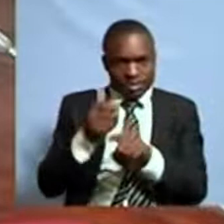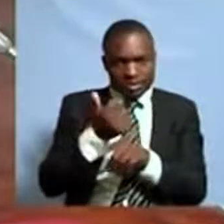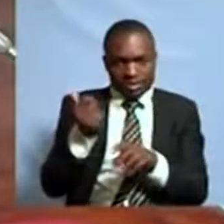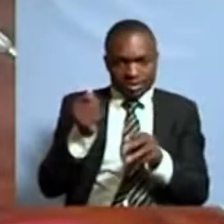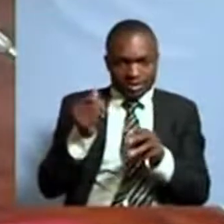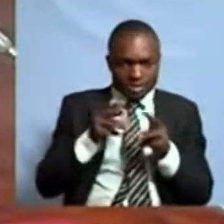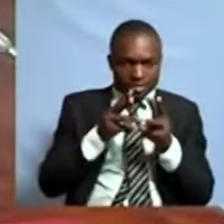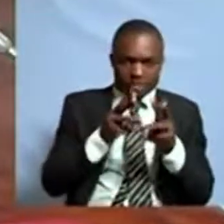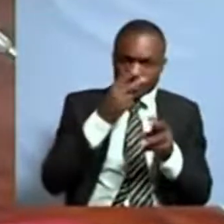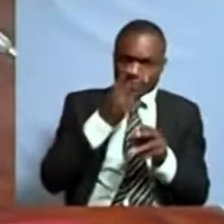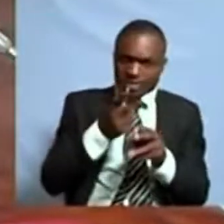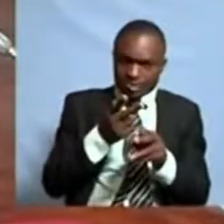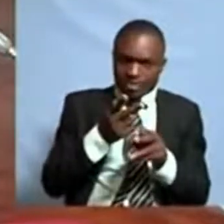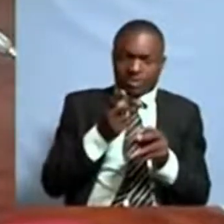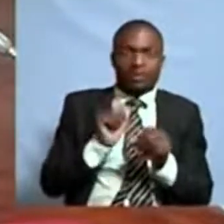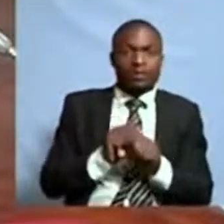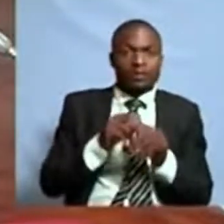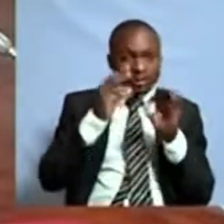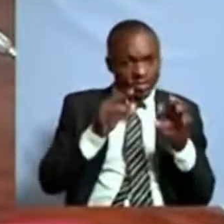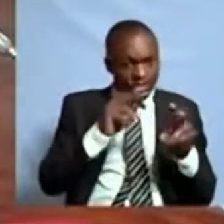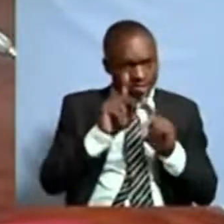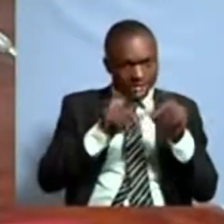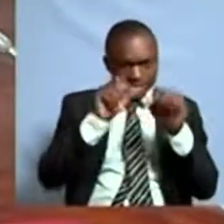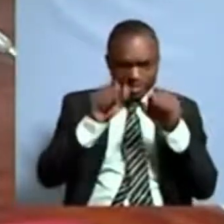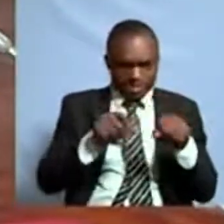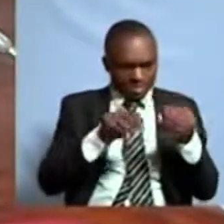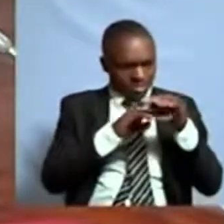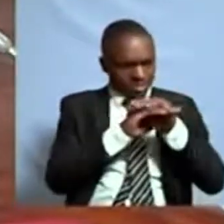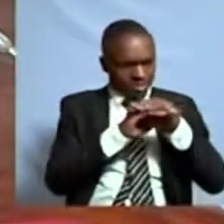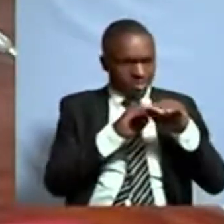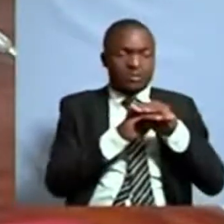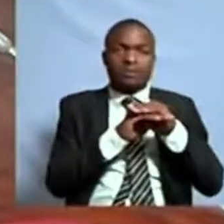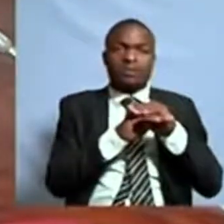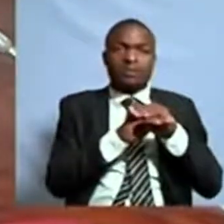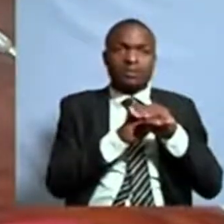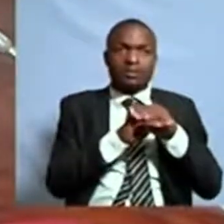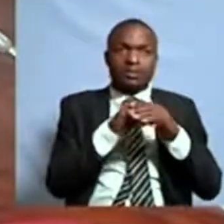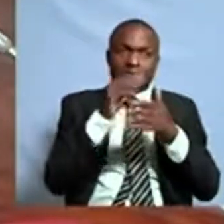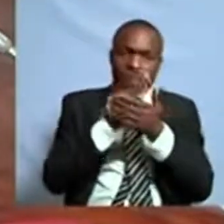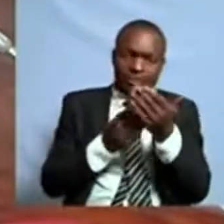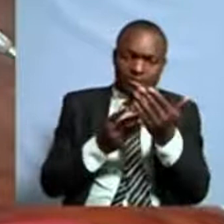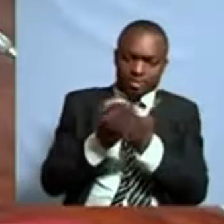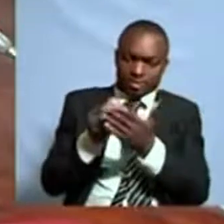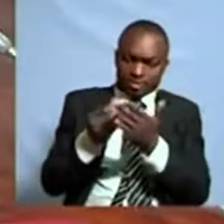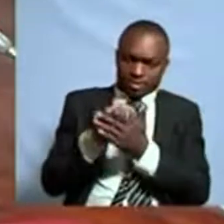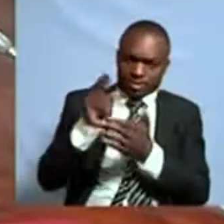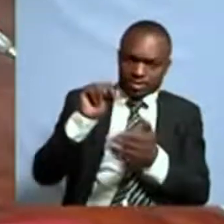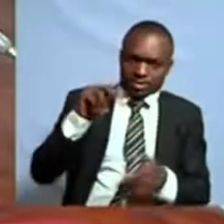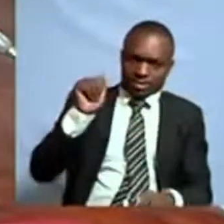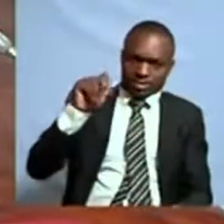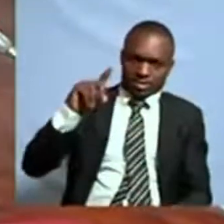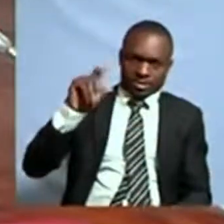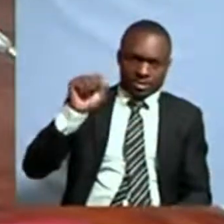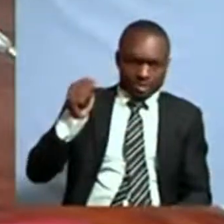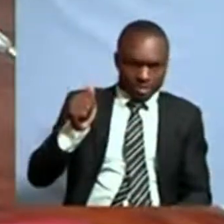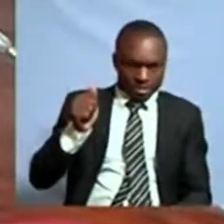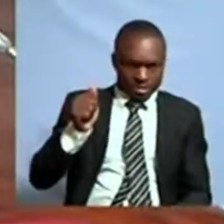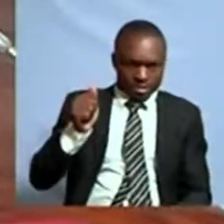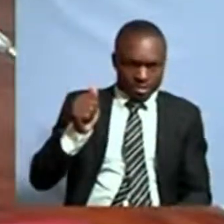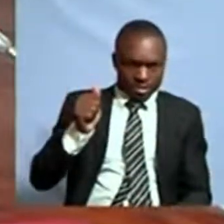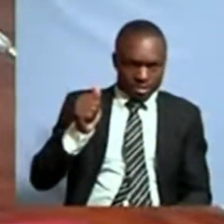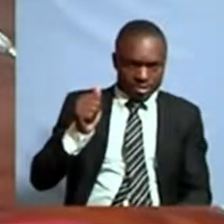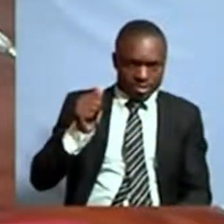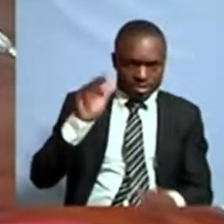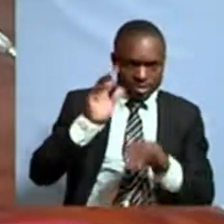looking at it, where if people can access some funds from NAPSA, other than the so-called partial